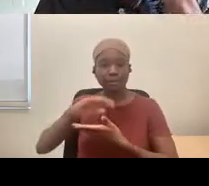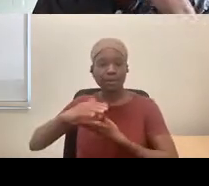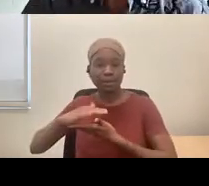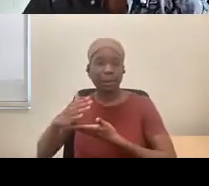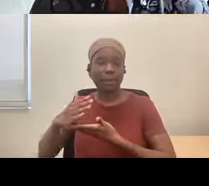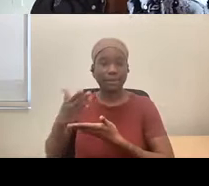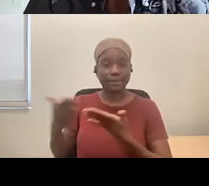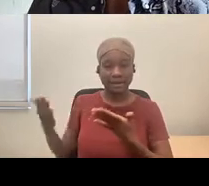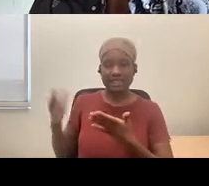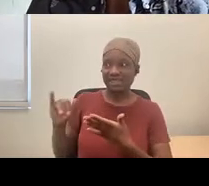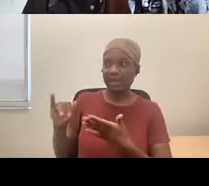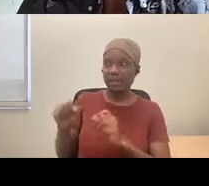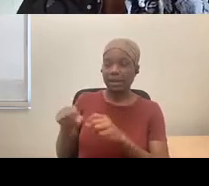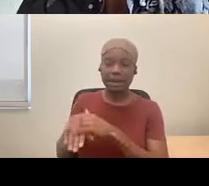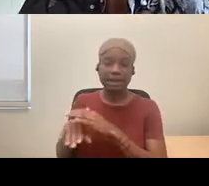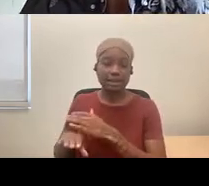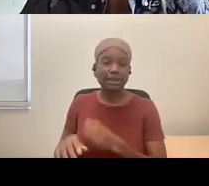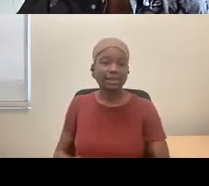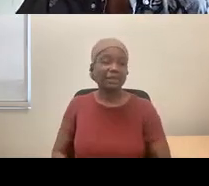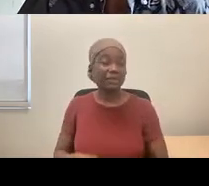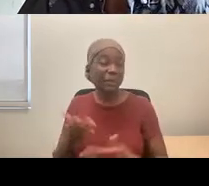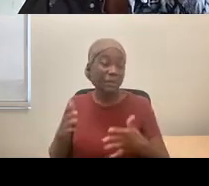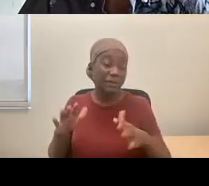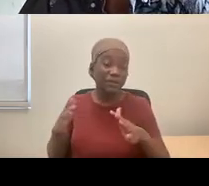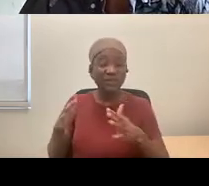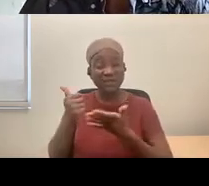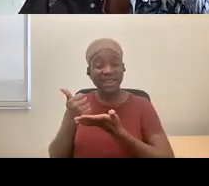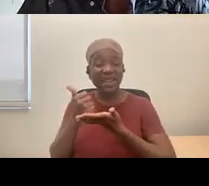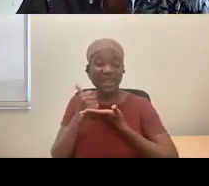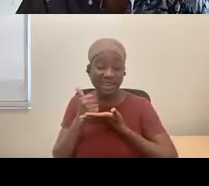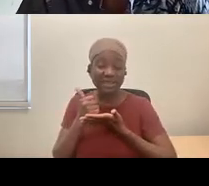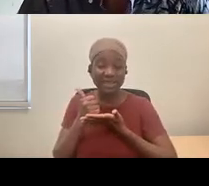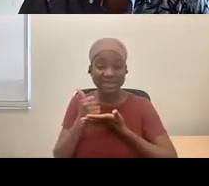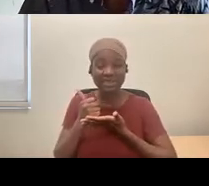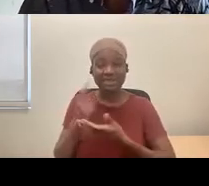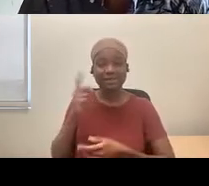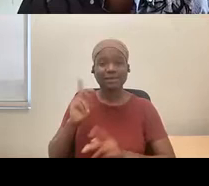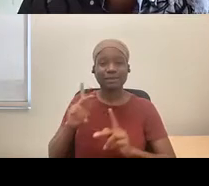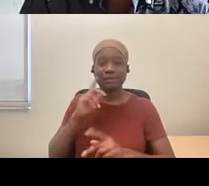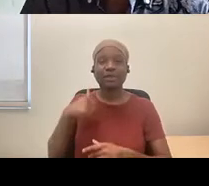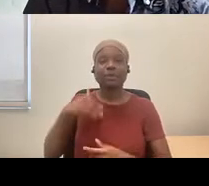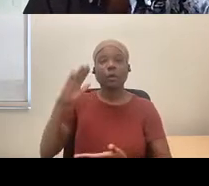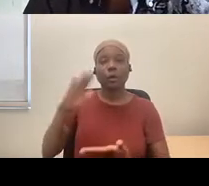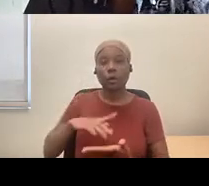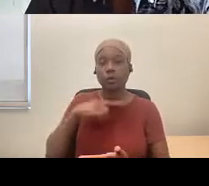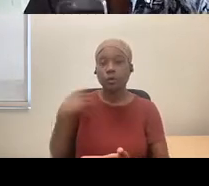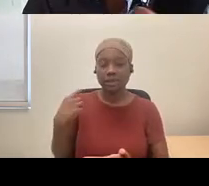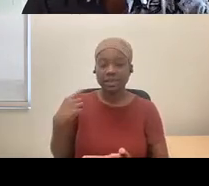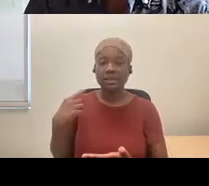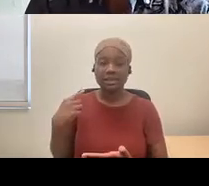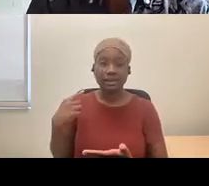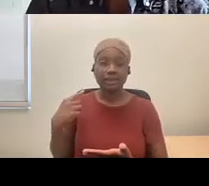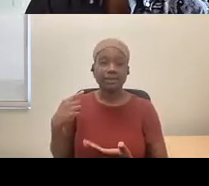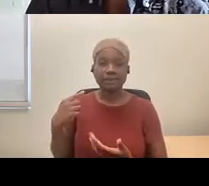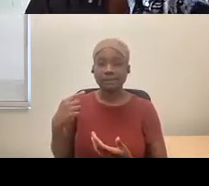That's a little bit, that's helpful, at least for people who have low risk of carrying their device into